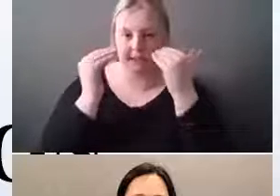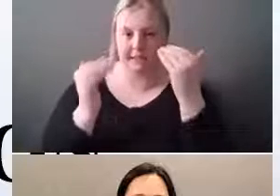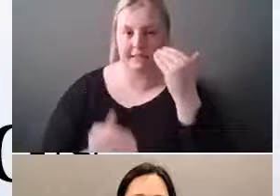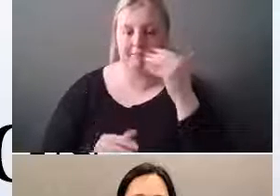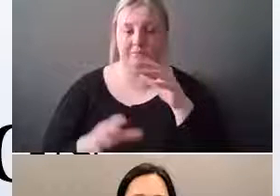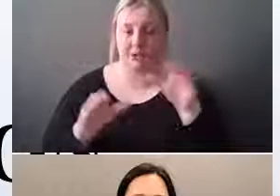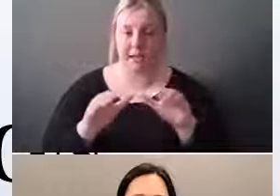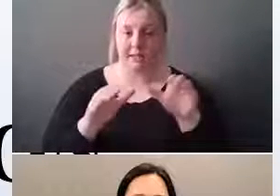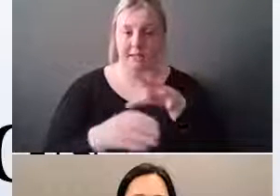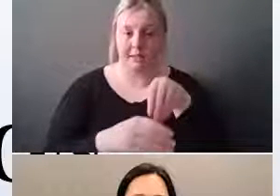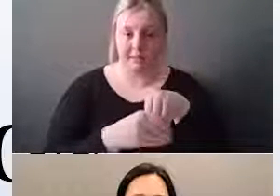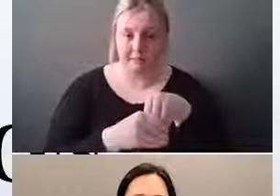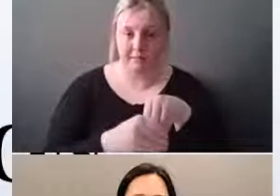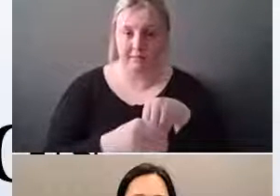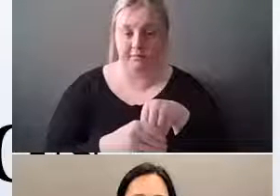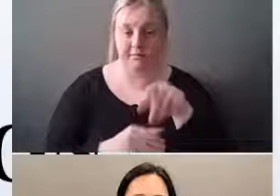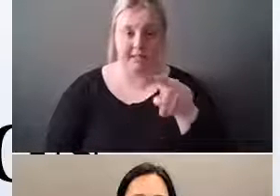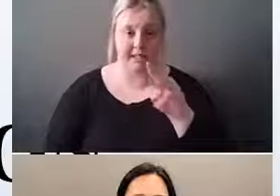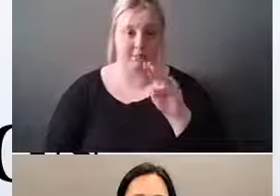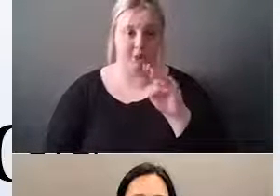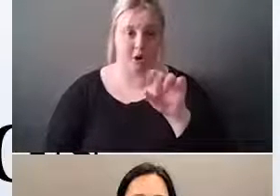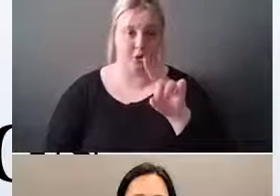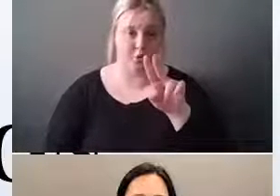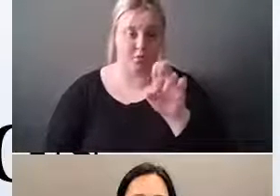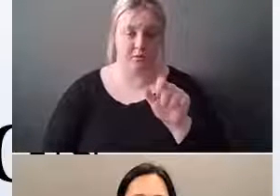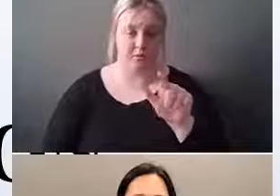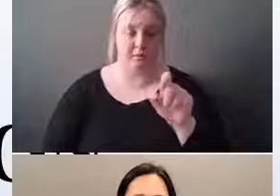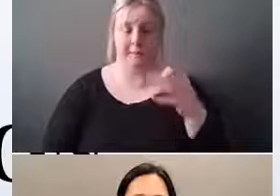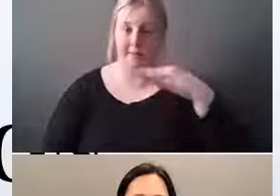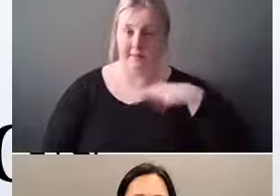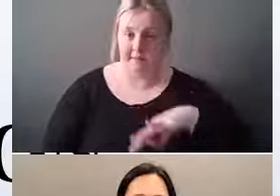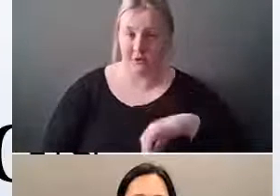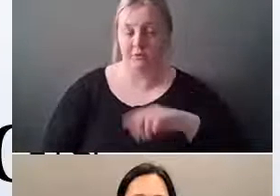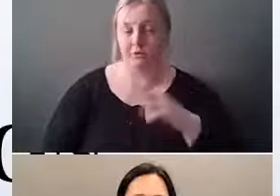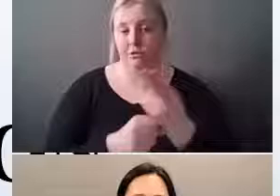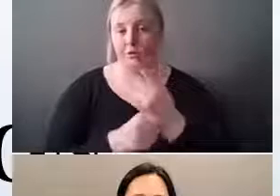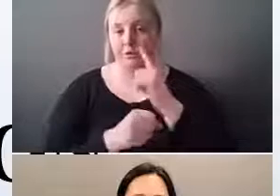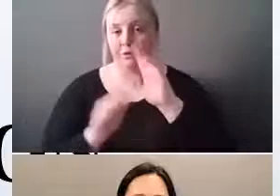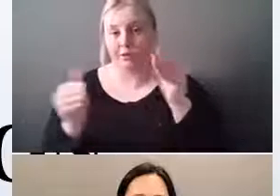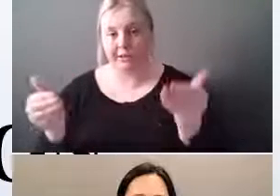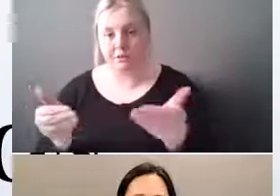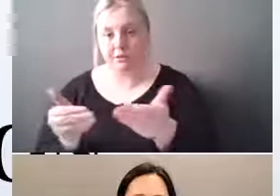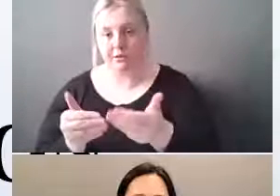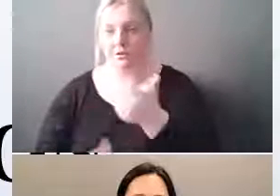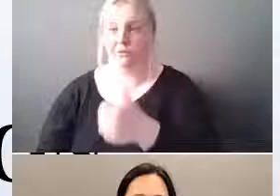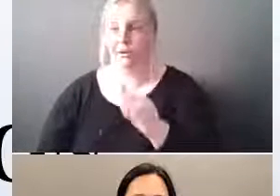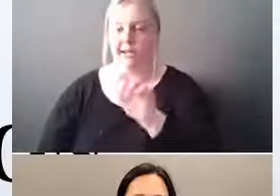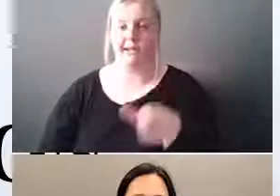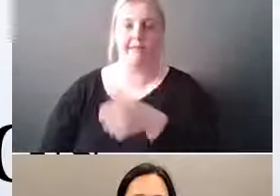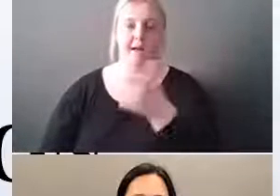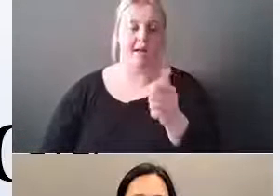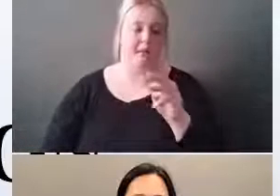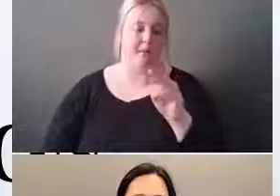in the discussion and education module are useful as an introduction into any of the other modules within